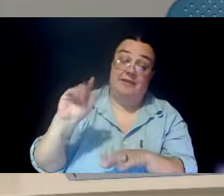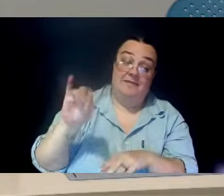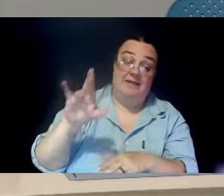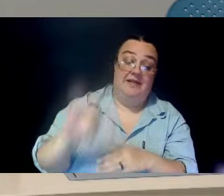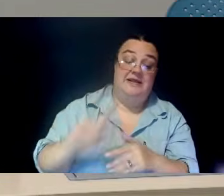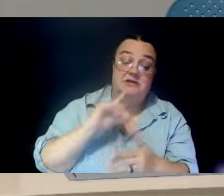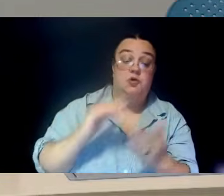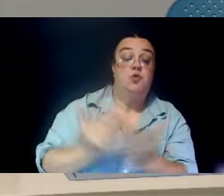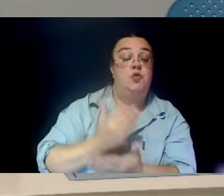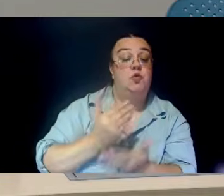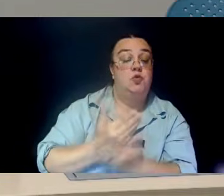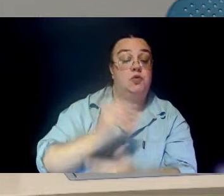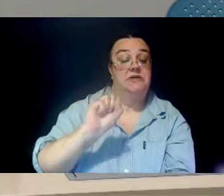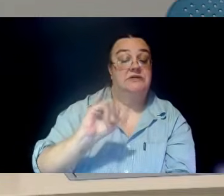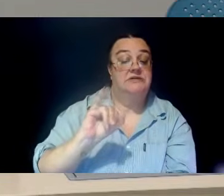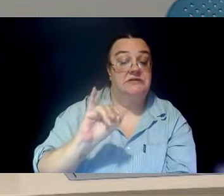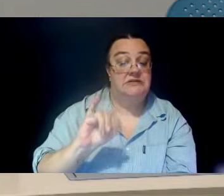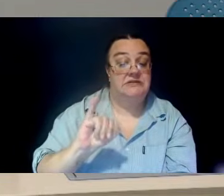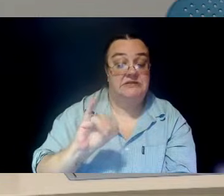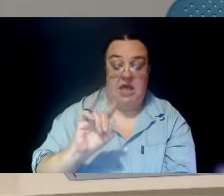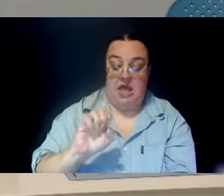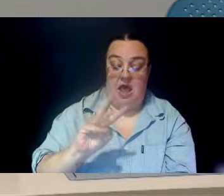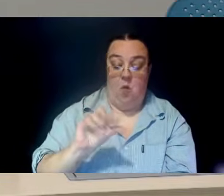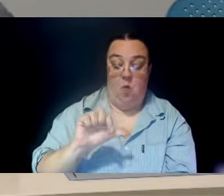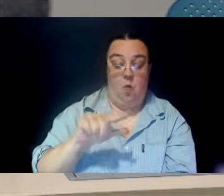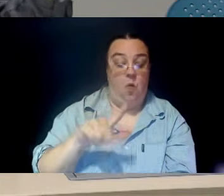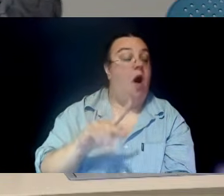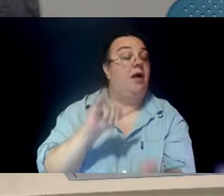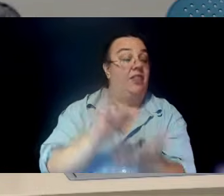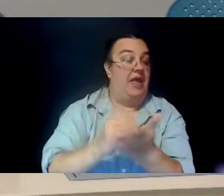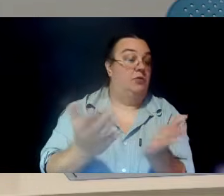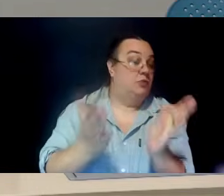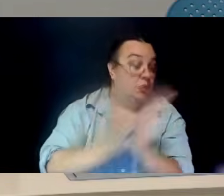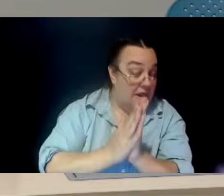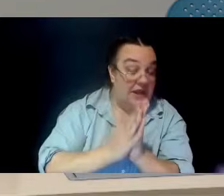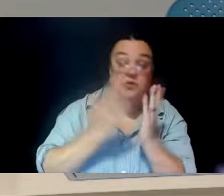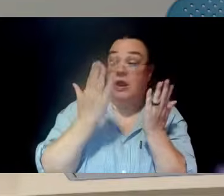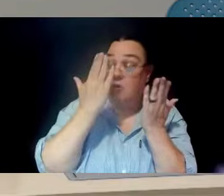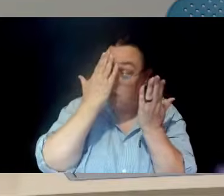sidewalk that was requested. So I don't know if you